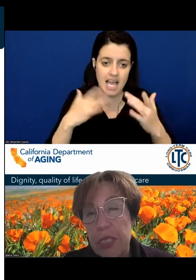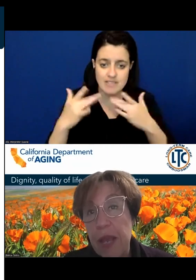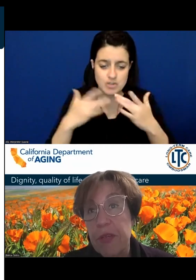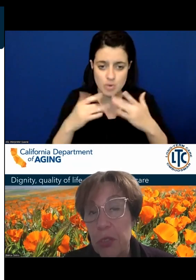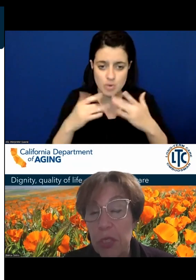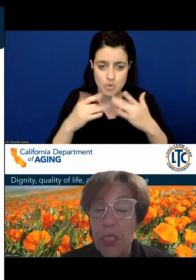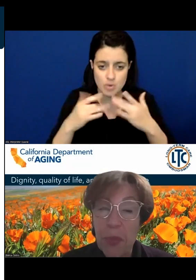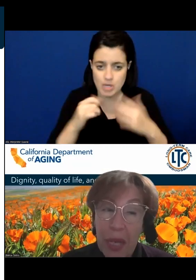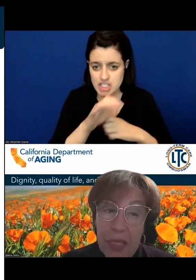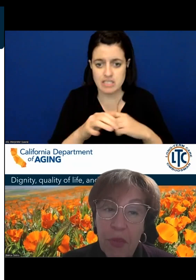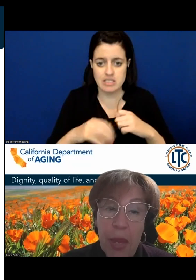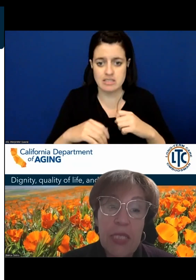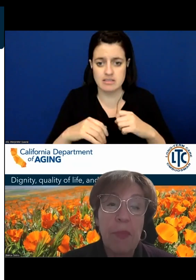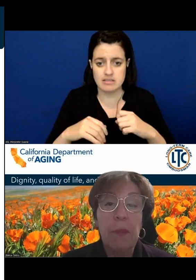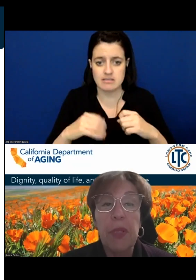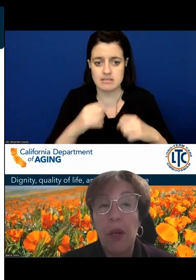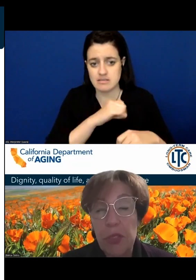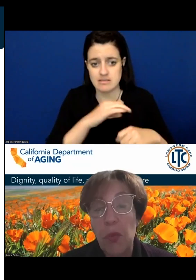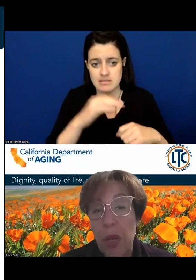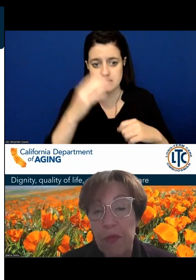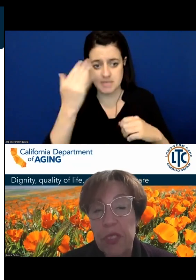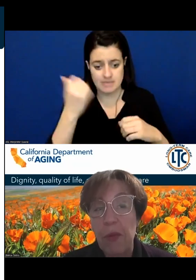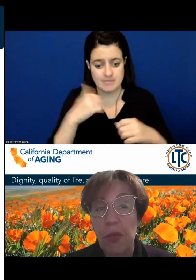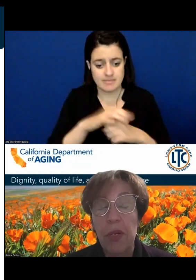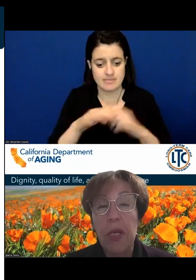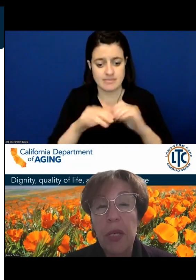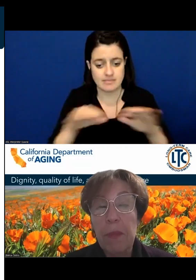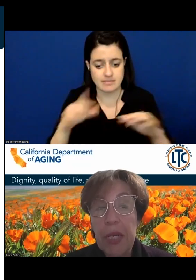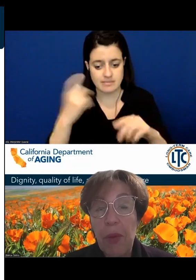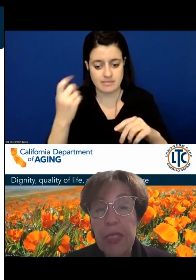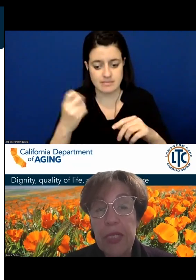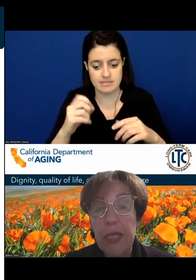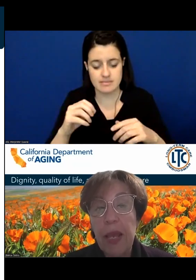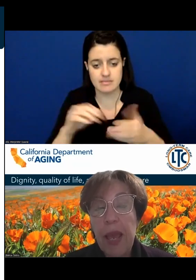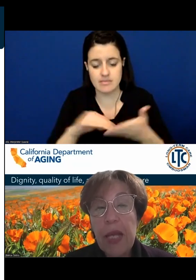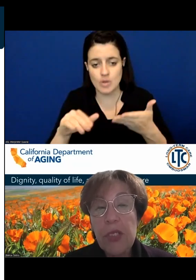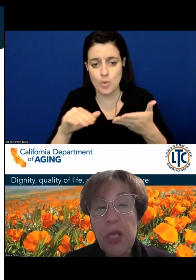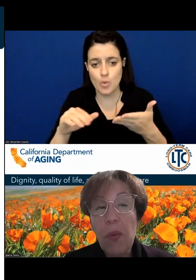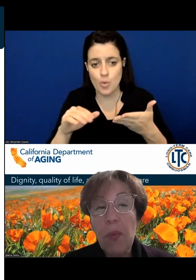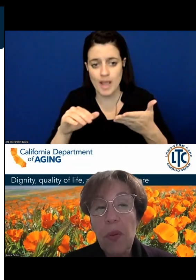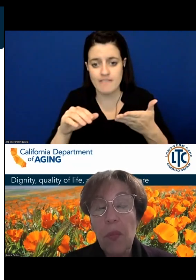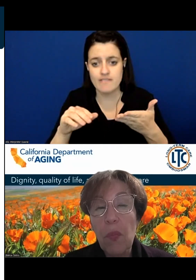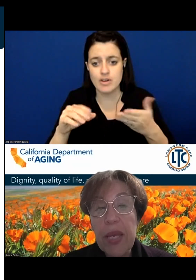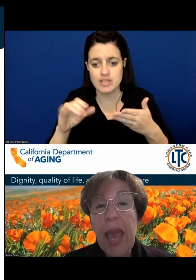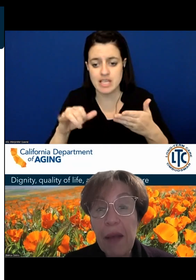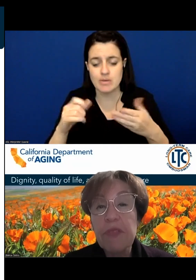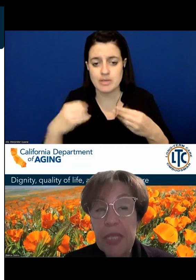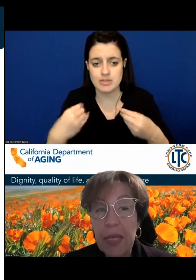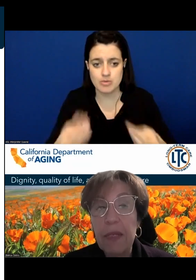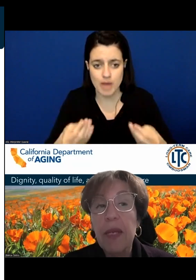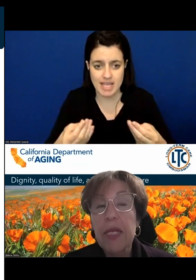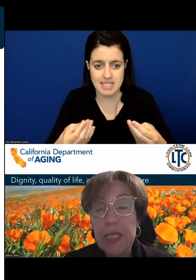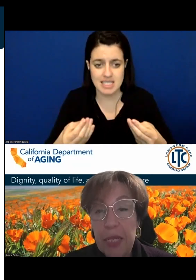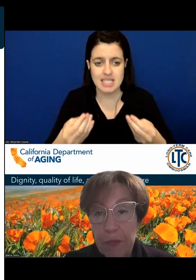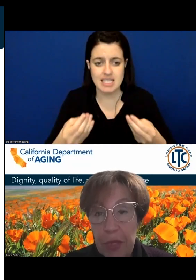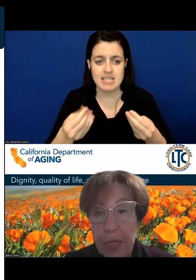there staffing shortages because of the pandemic, but also waivers that were being granted. So we have